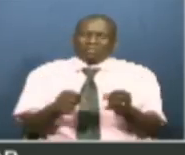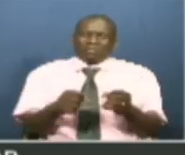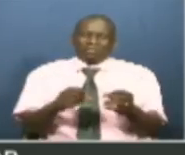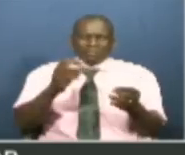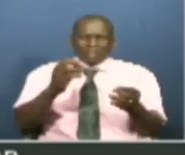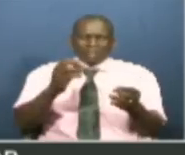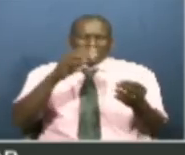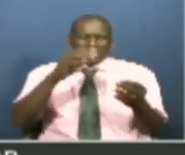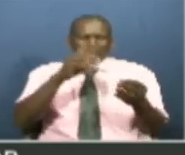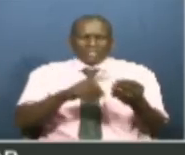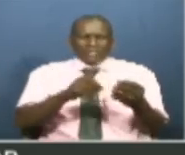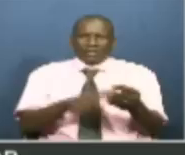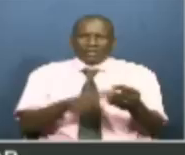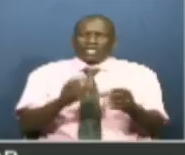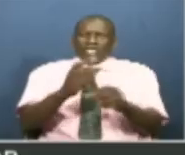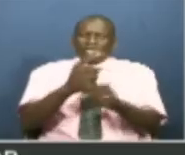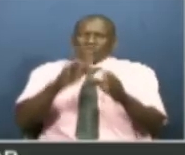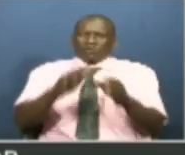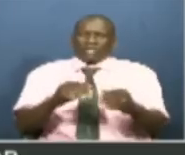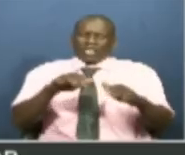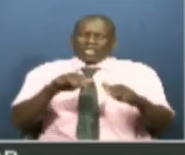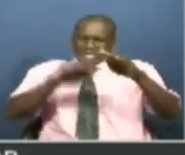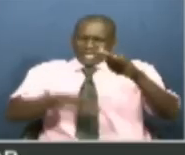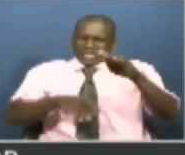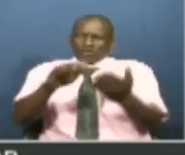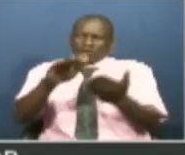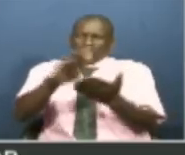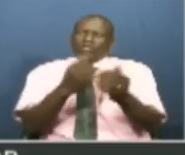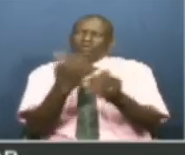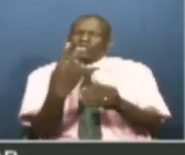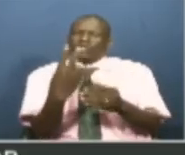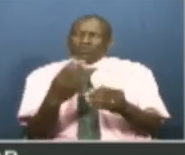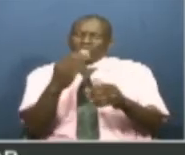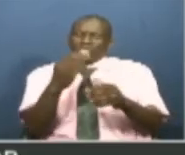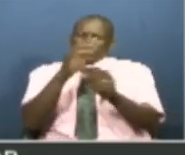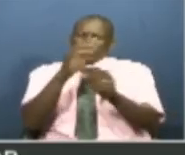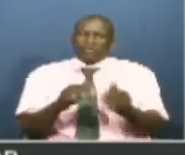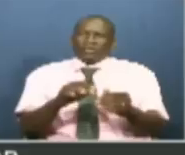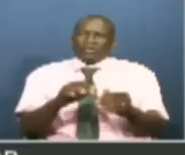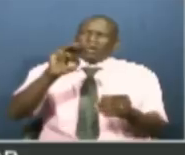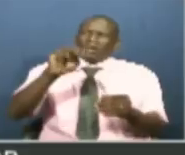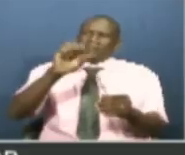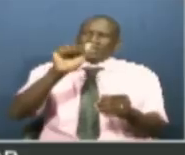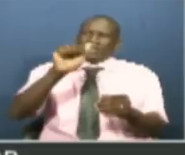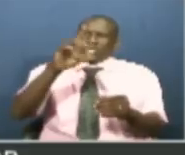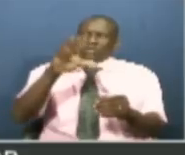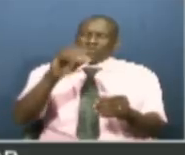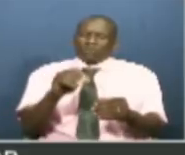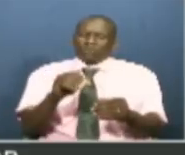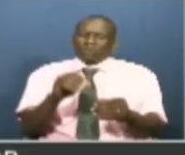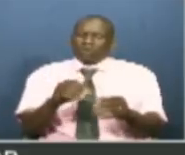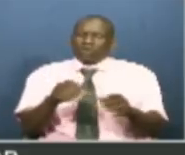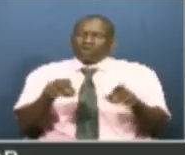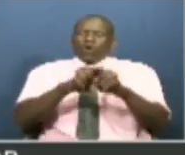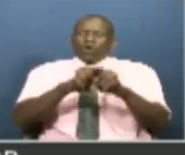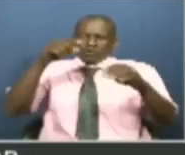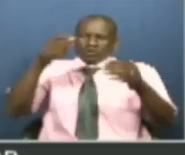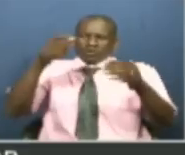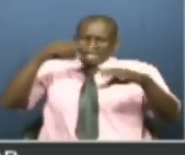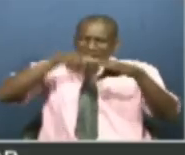Three, the user at the bottom of page 52, Msando, also logged in.